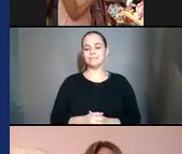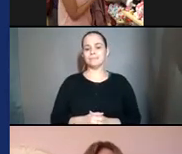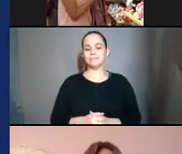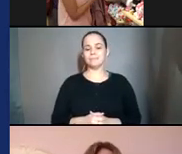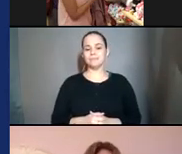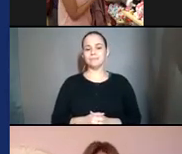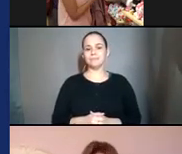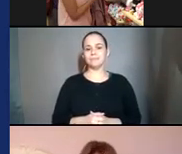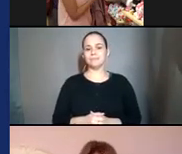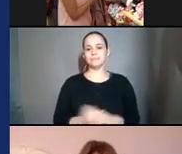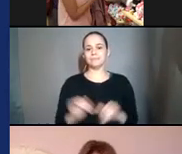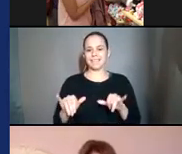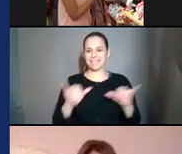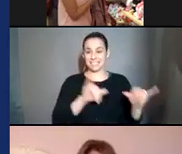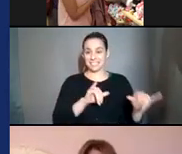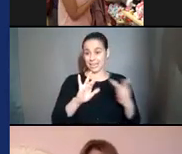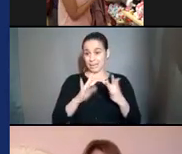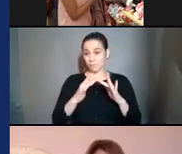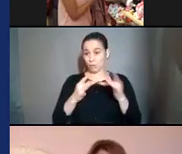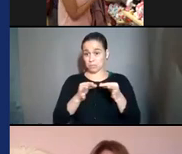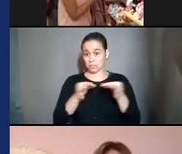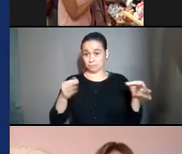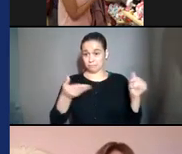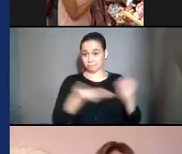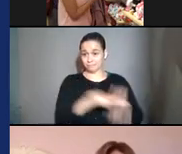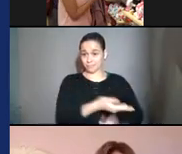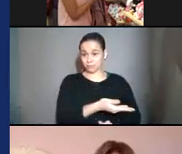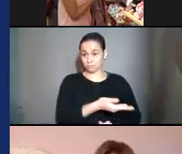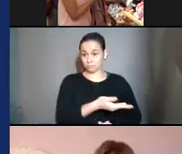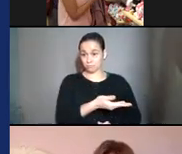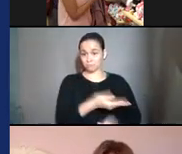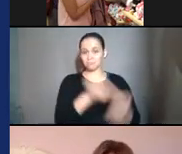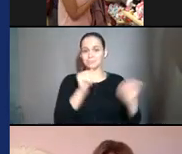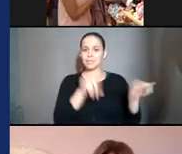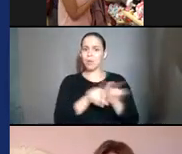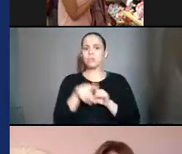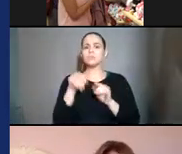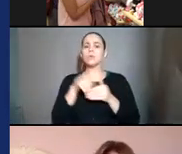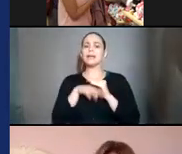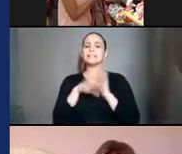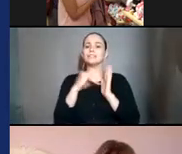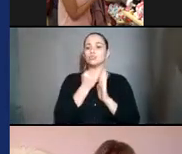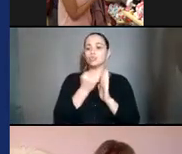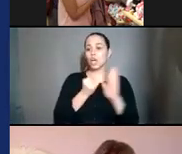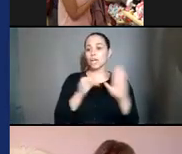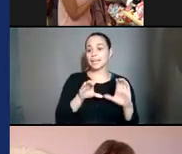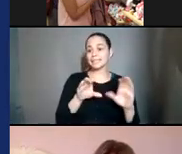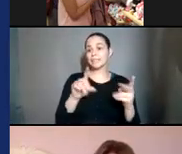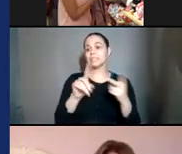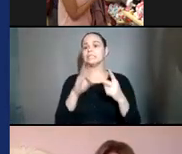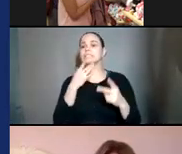On the same webpage, you can also access drawing activities, color by